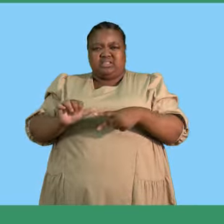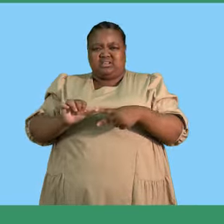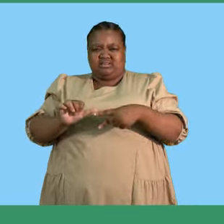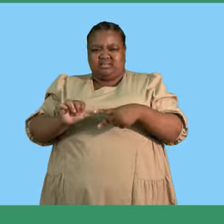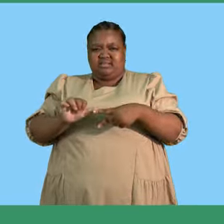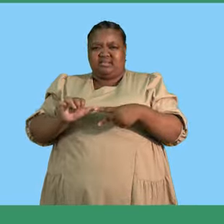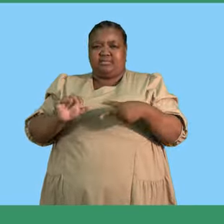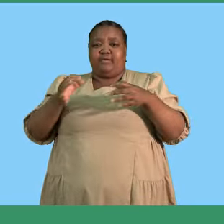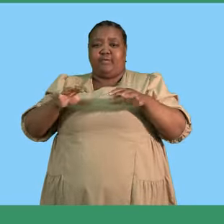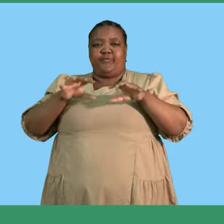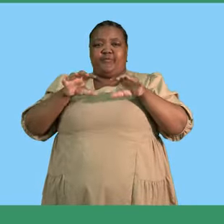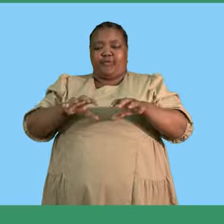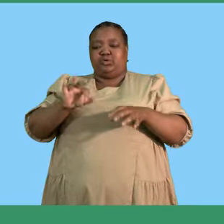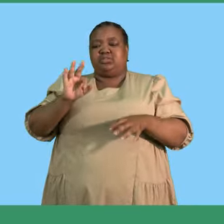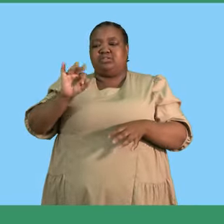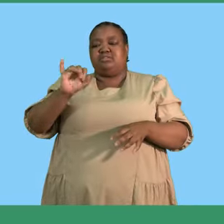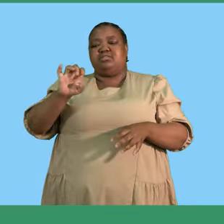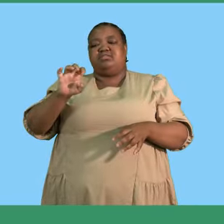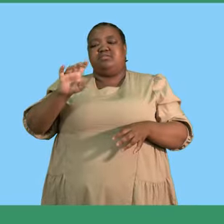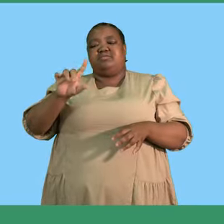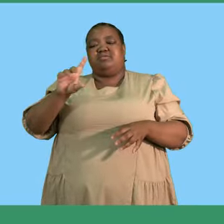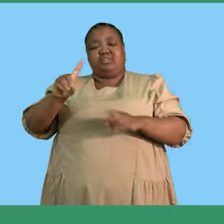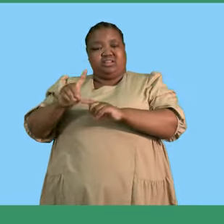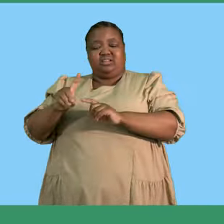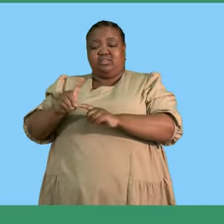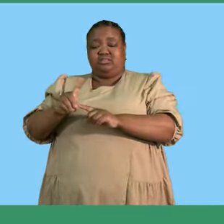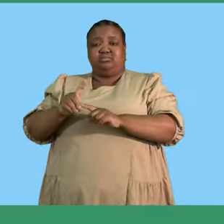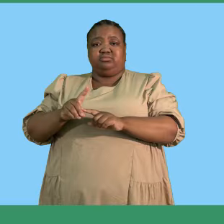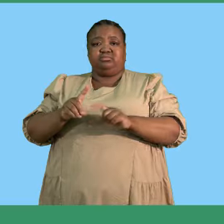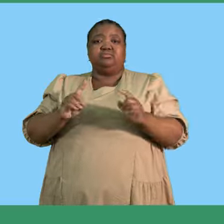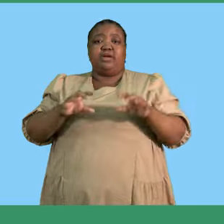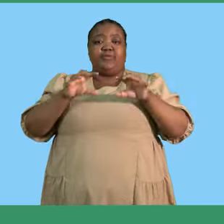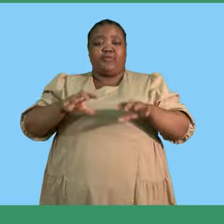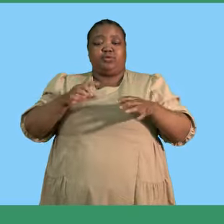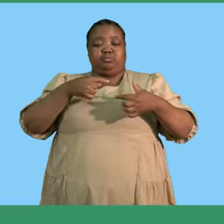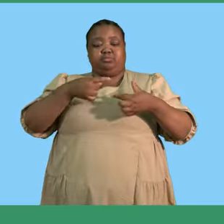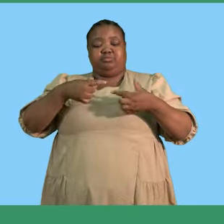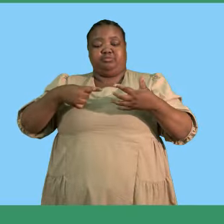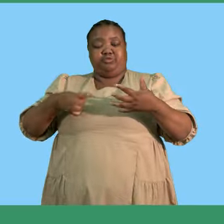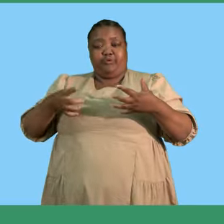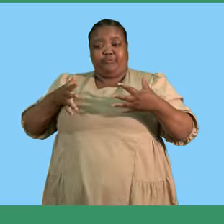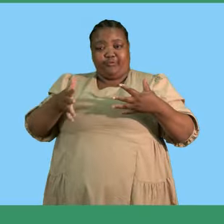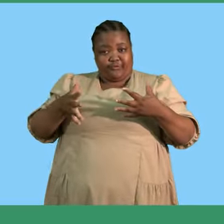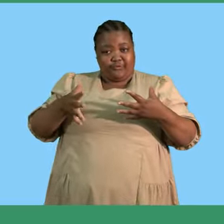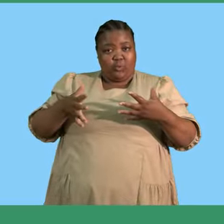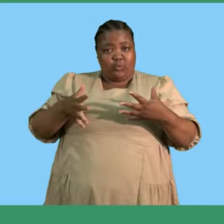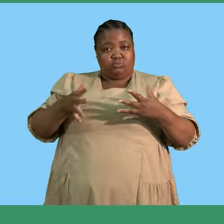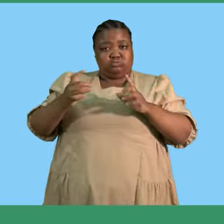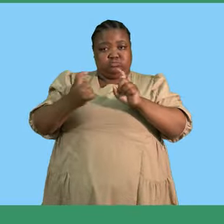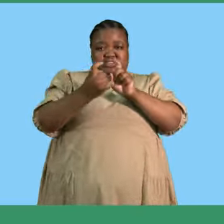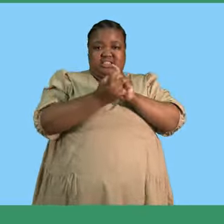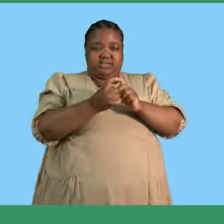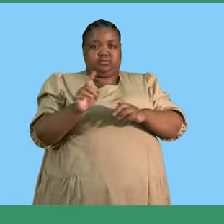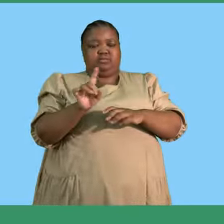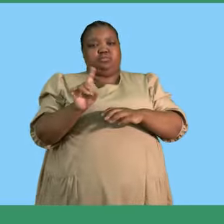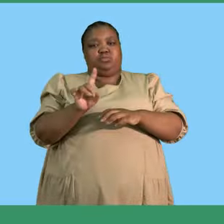another problem-solving technique that focuses on identifying the forces for and against